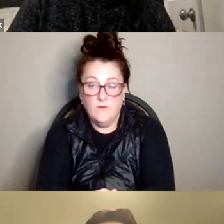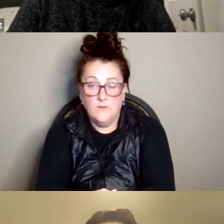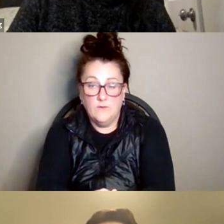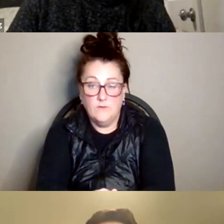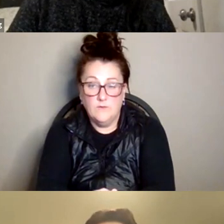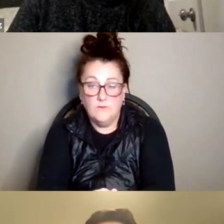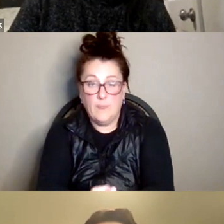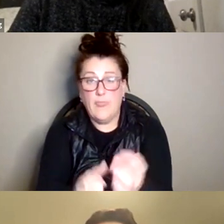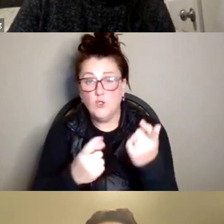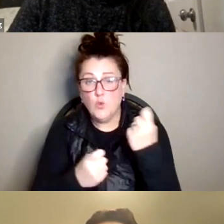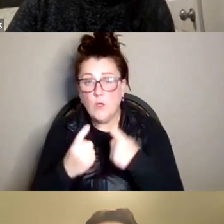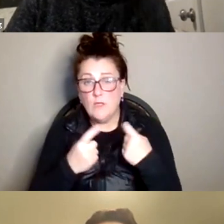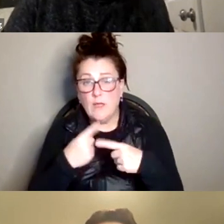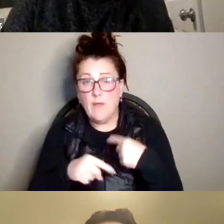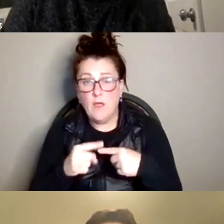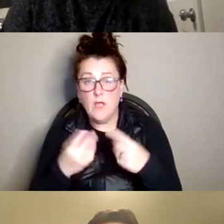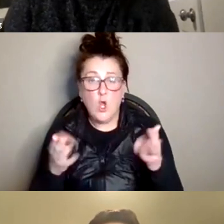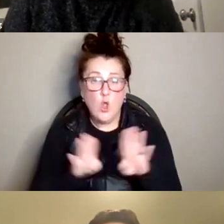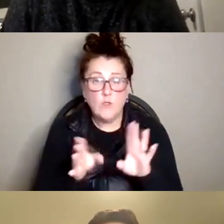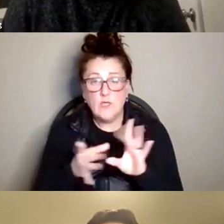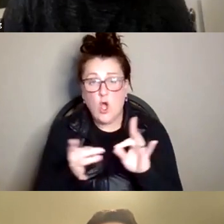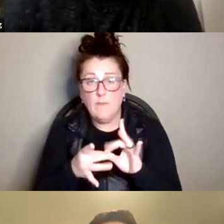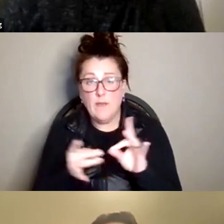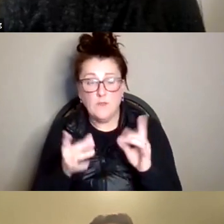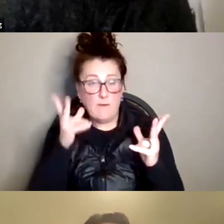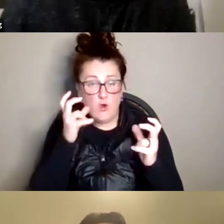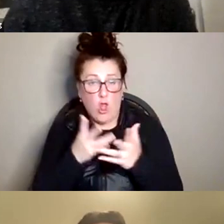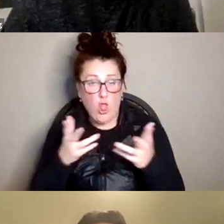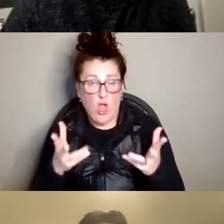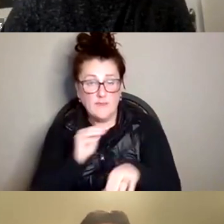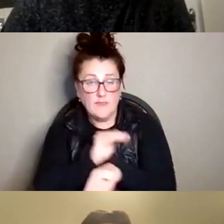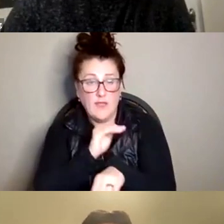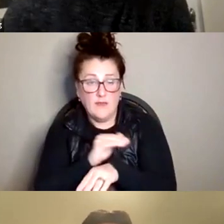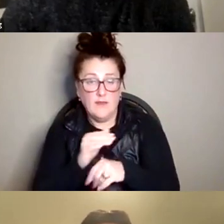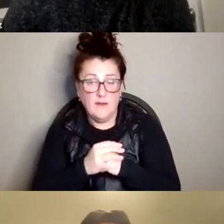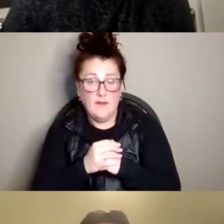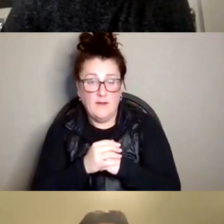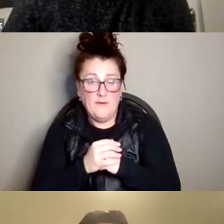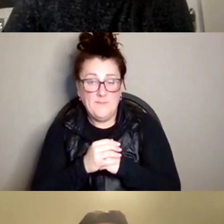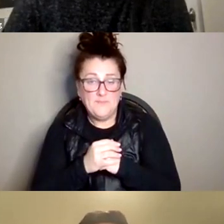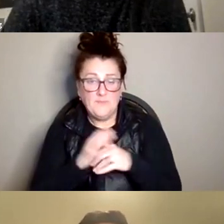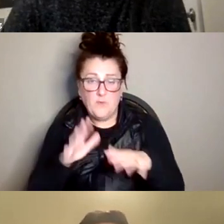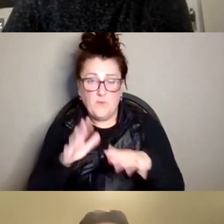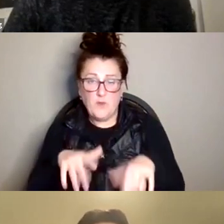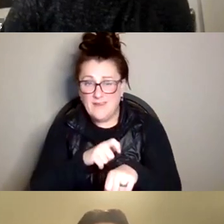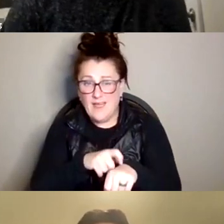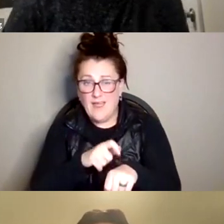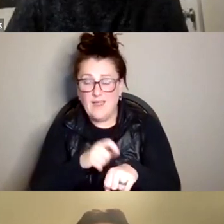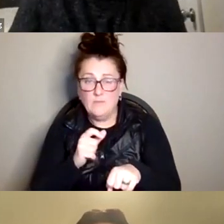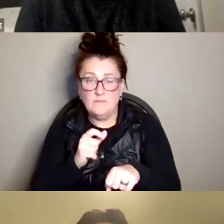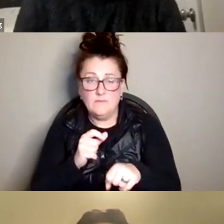So there are questions about whether there are any closing comments. I think we've heard a lot tonight, and it's going to take us time and deliberate